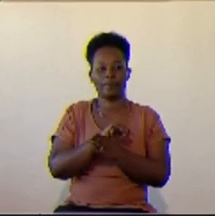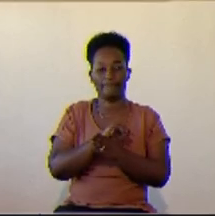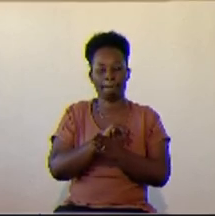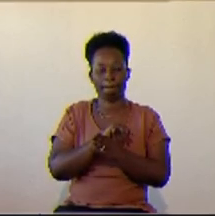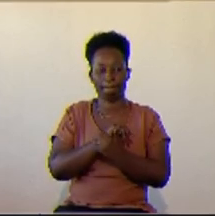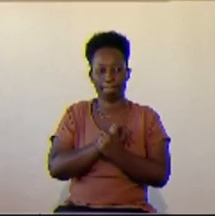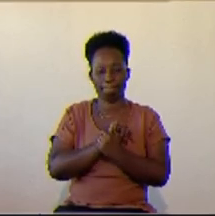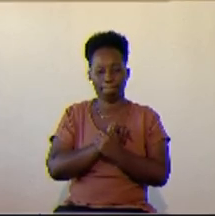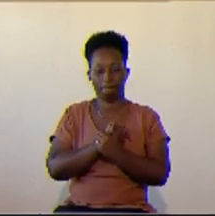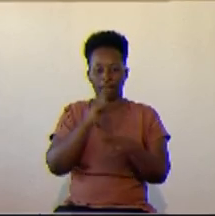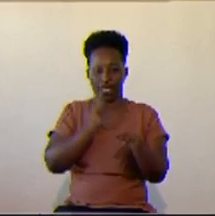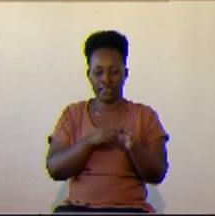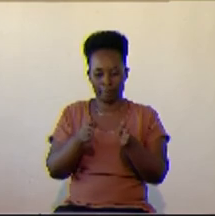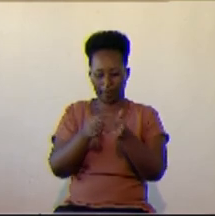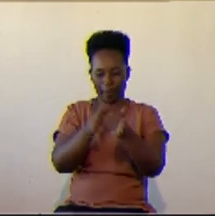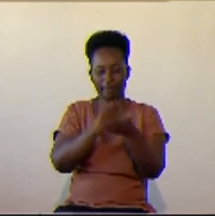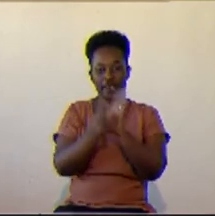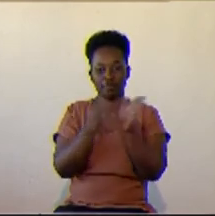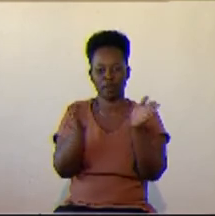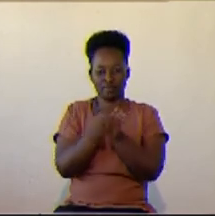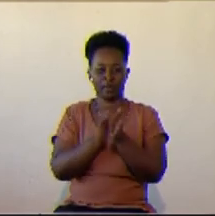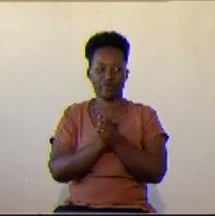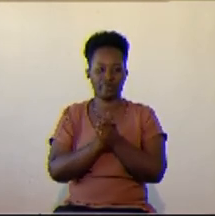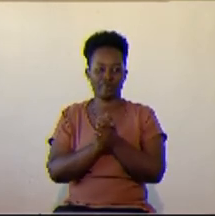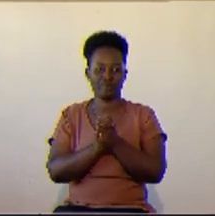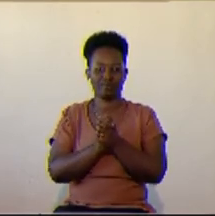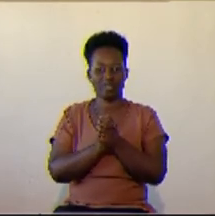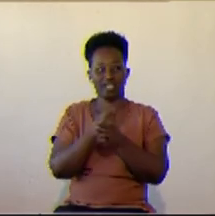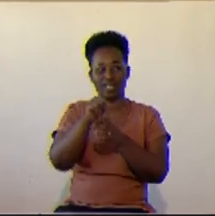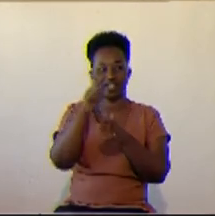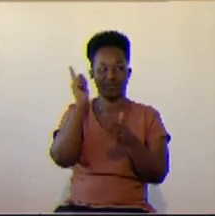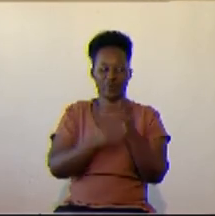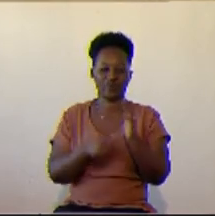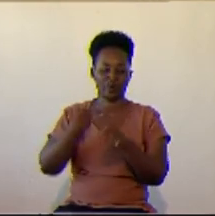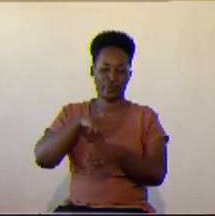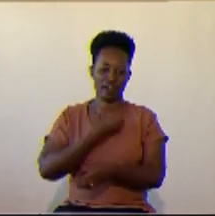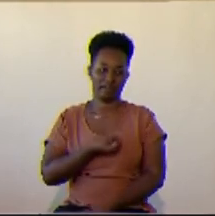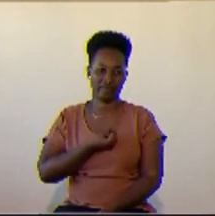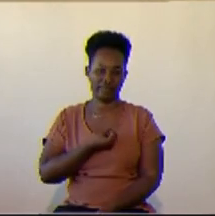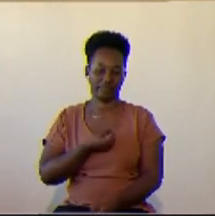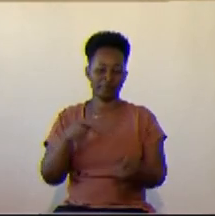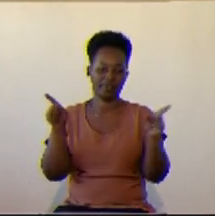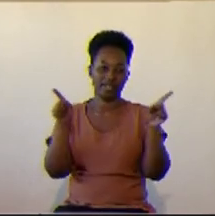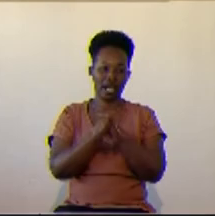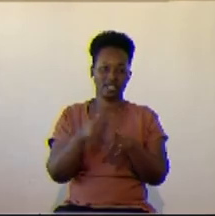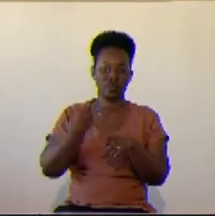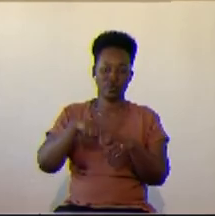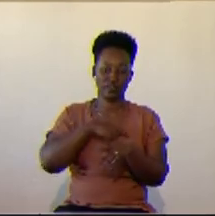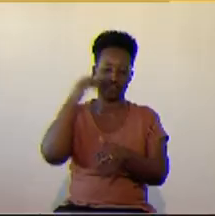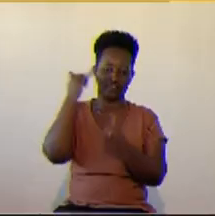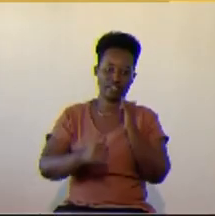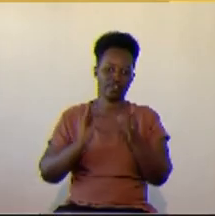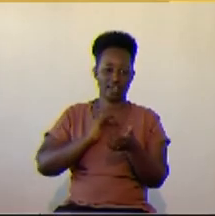becomes smaller. Right. So that is what we have. So as we end our lesson